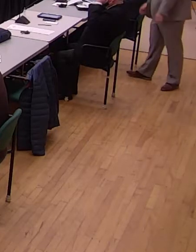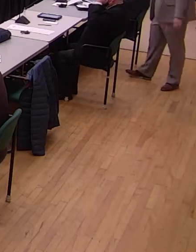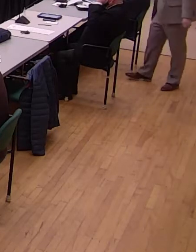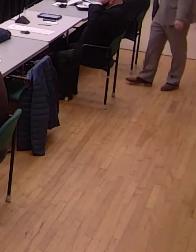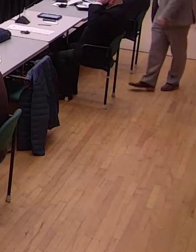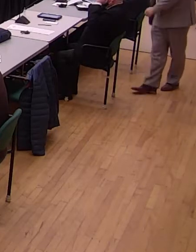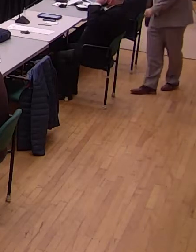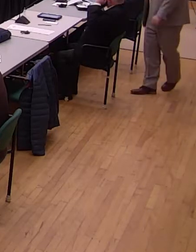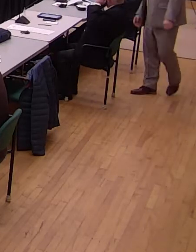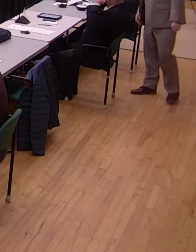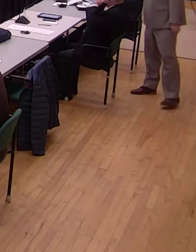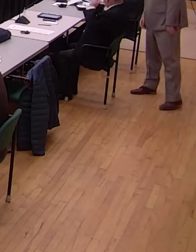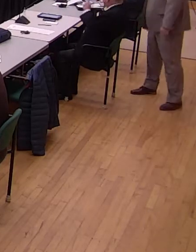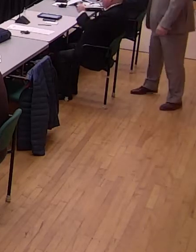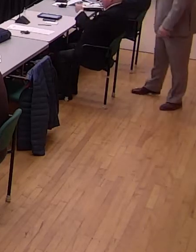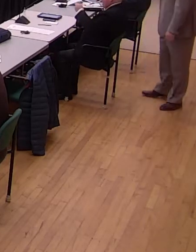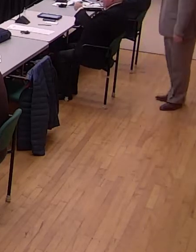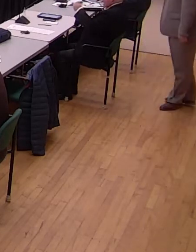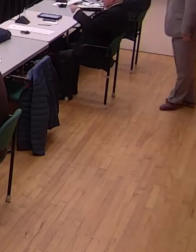Okay, no problem.